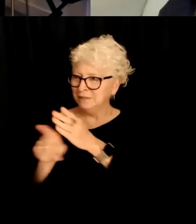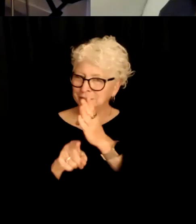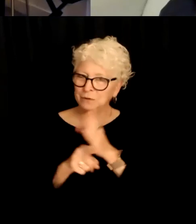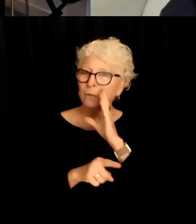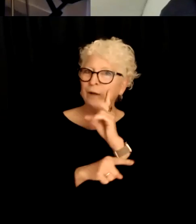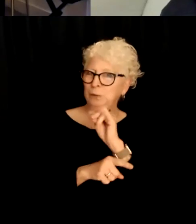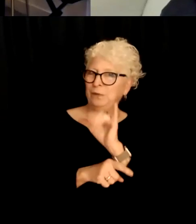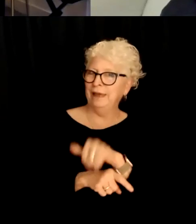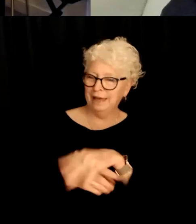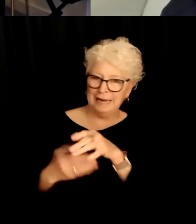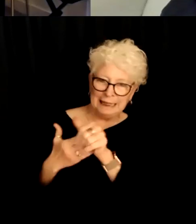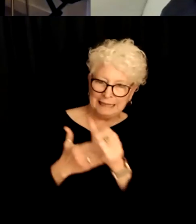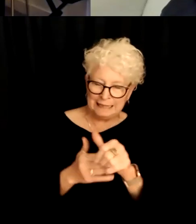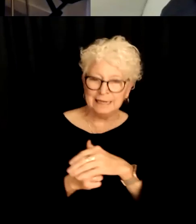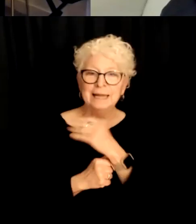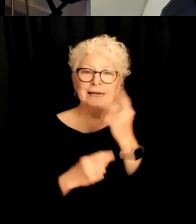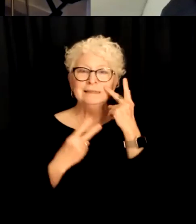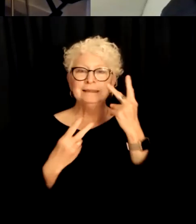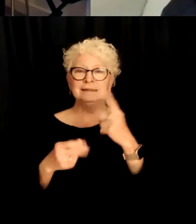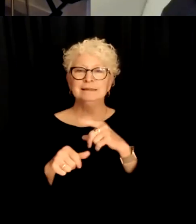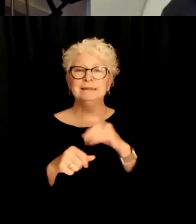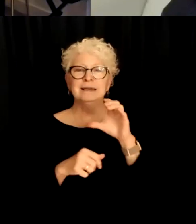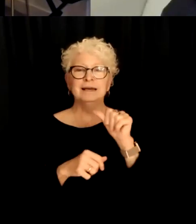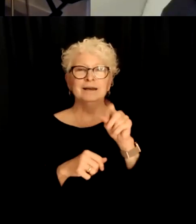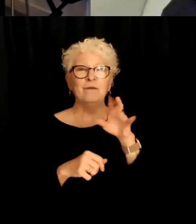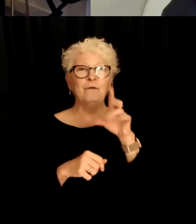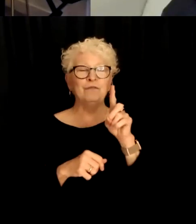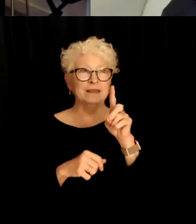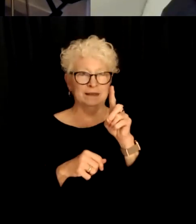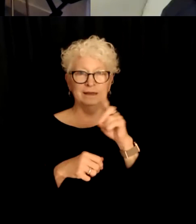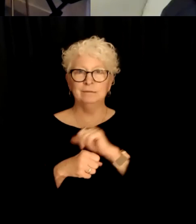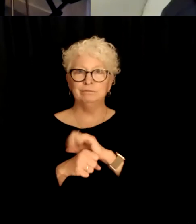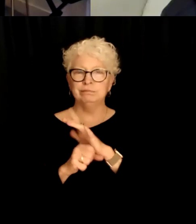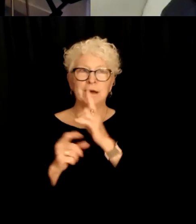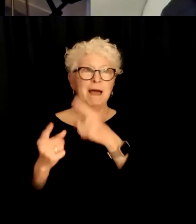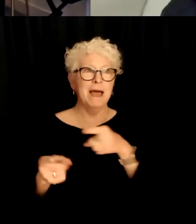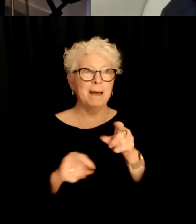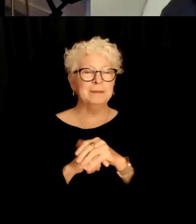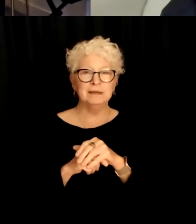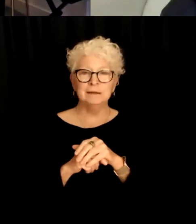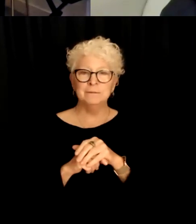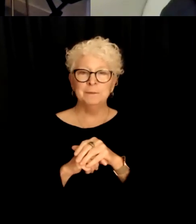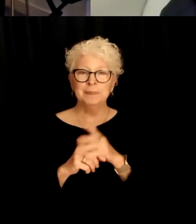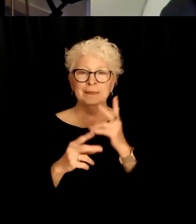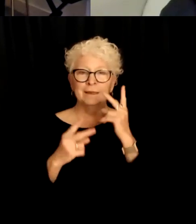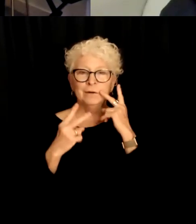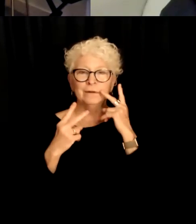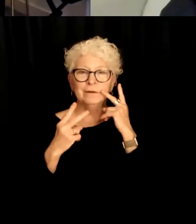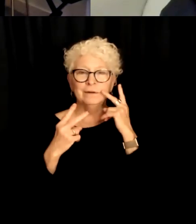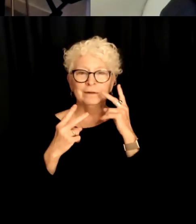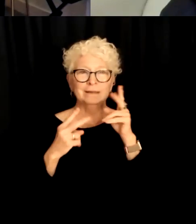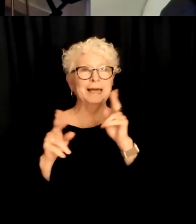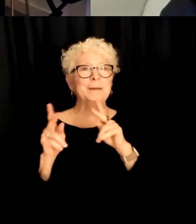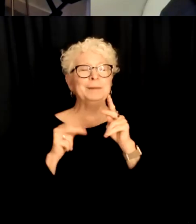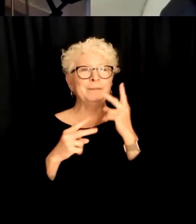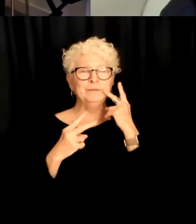is kind of a self-styled skeptic in a way, who just didn't believe in all of this stuff until he saw the film, and then he went down the